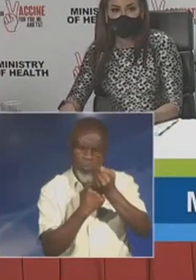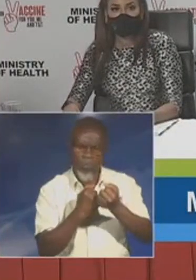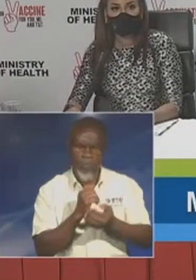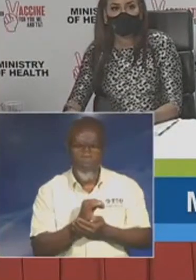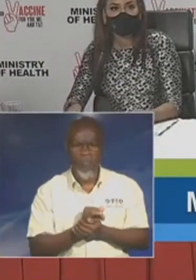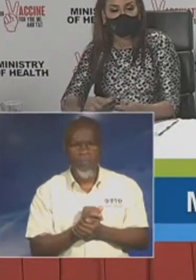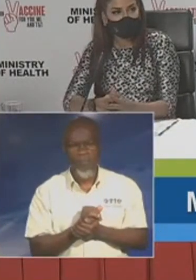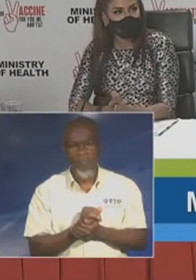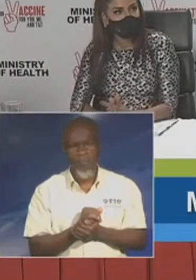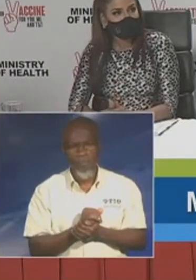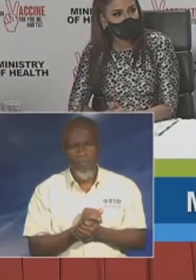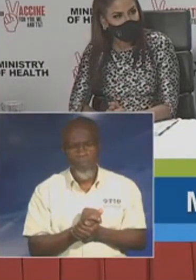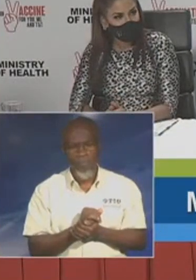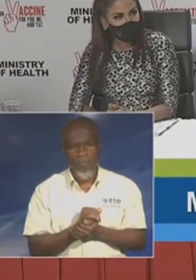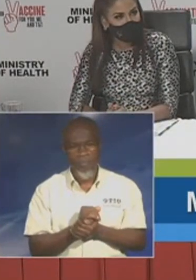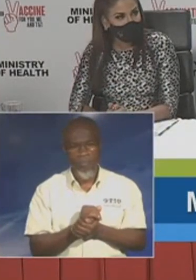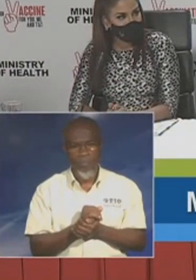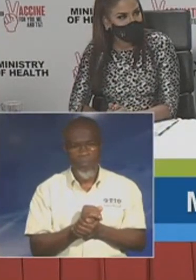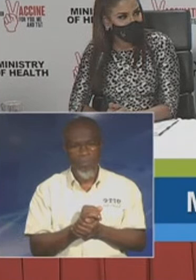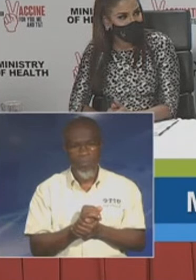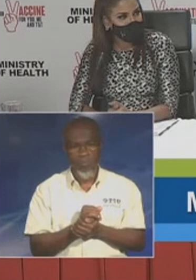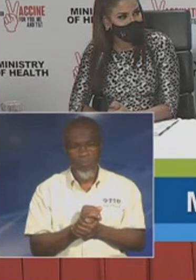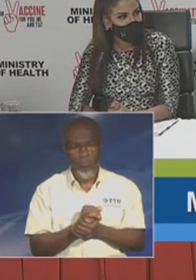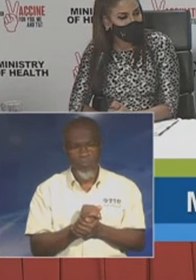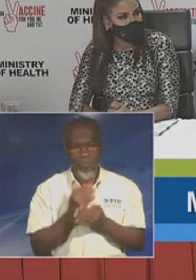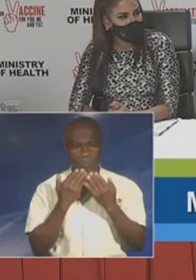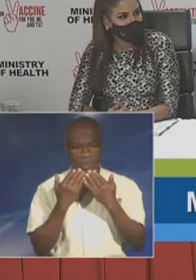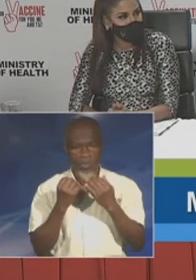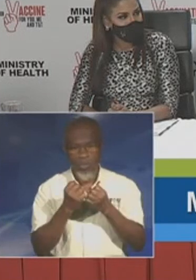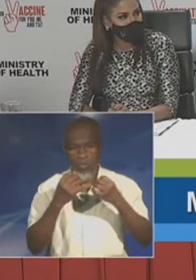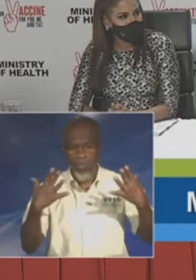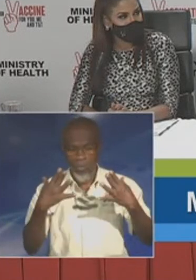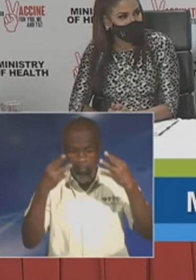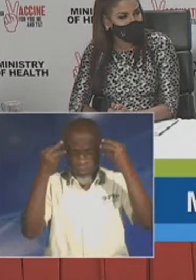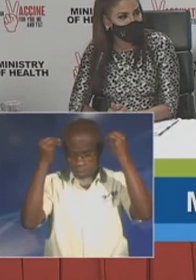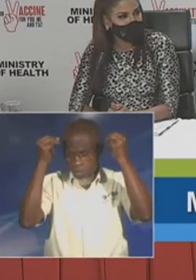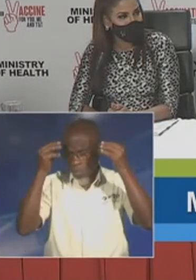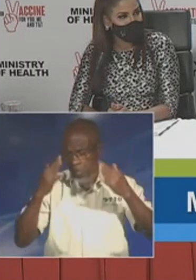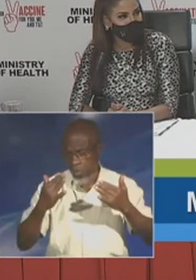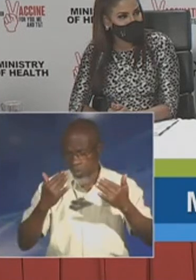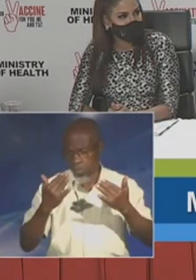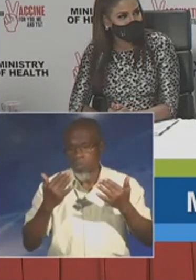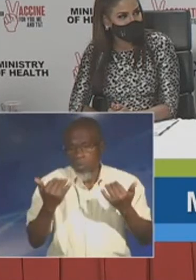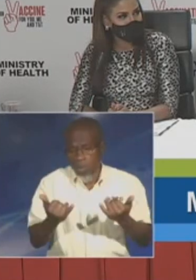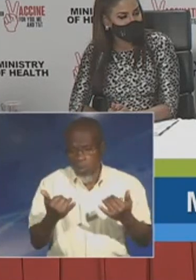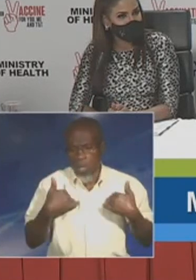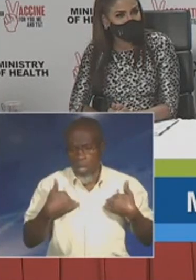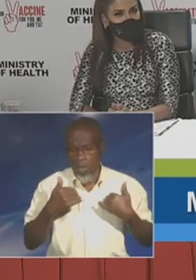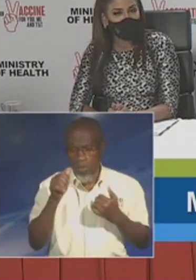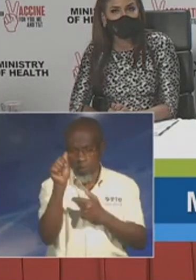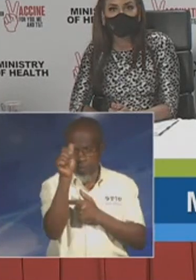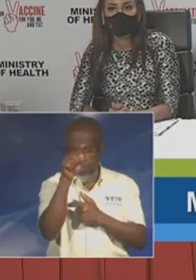much, Minister. And with that, we go to azpnews.com.